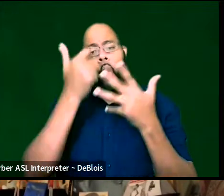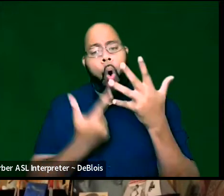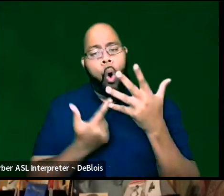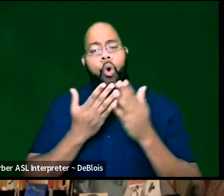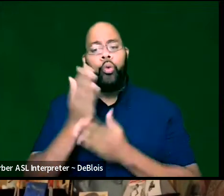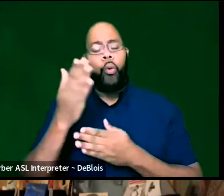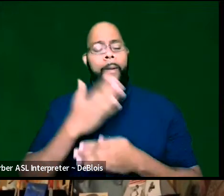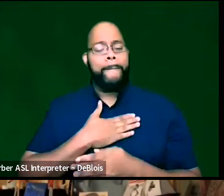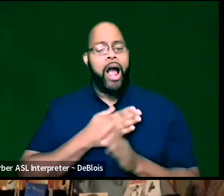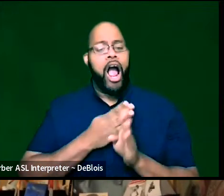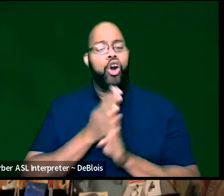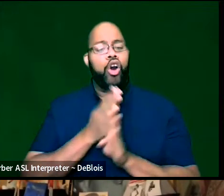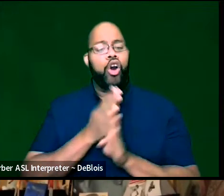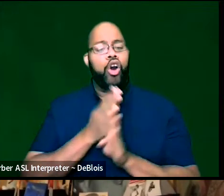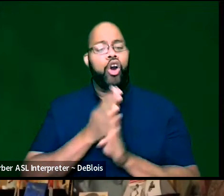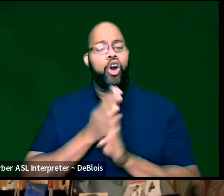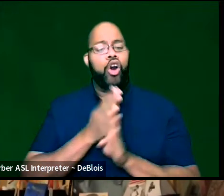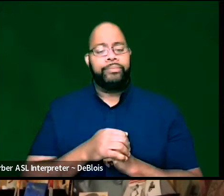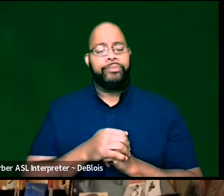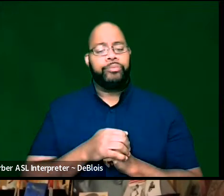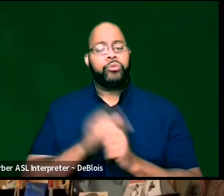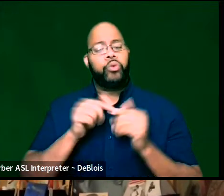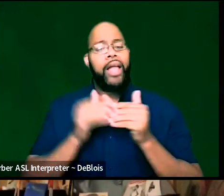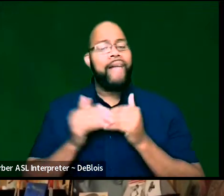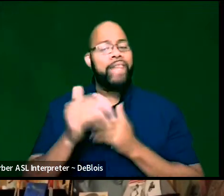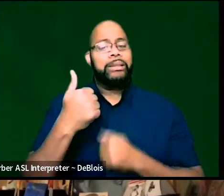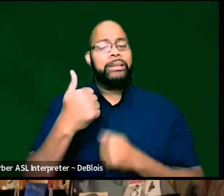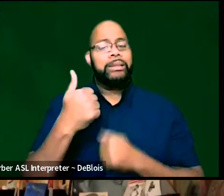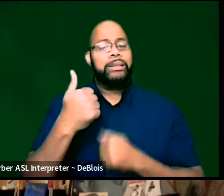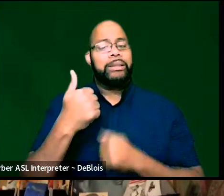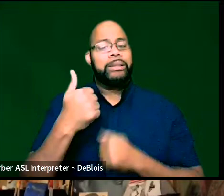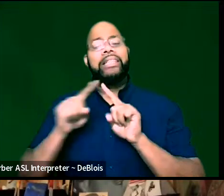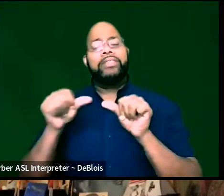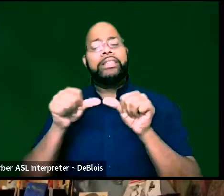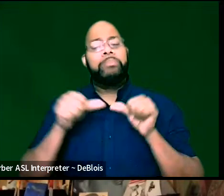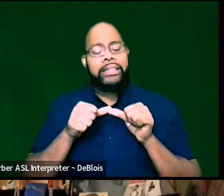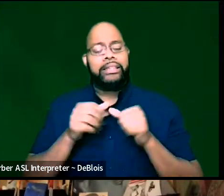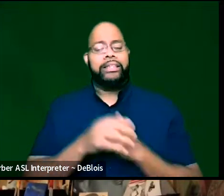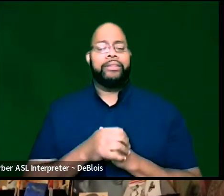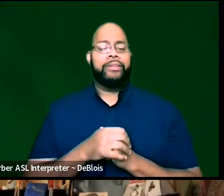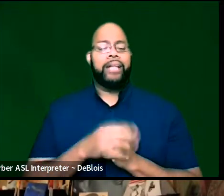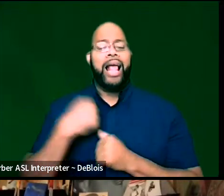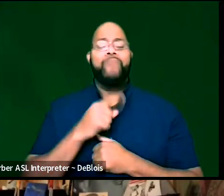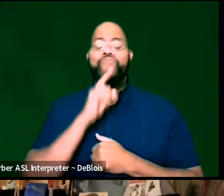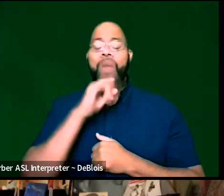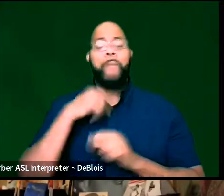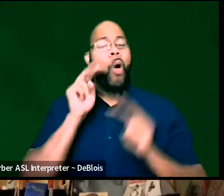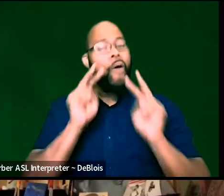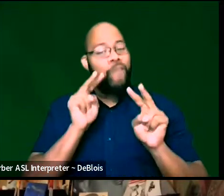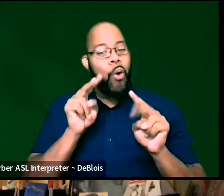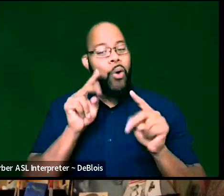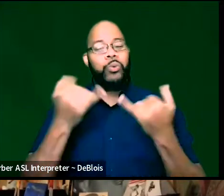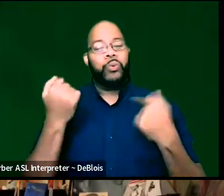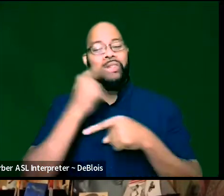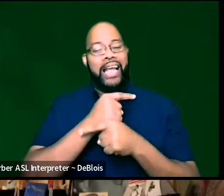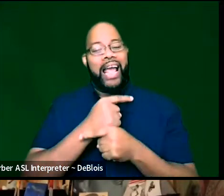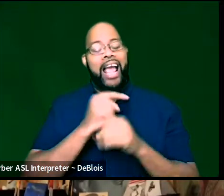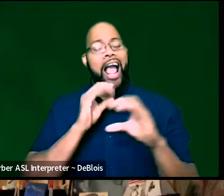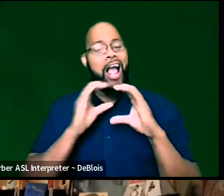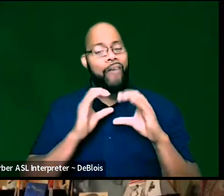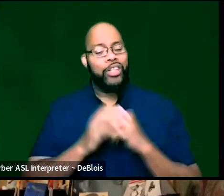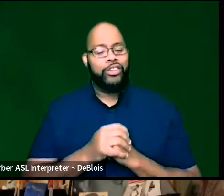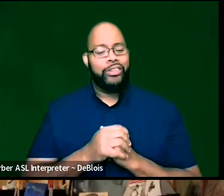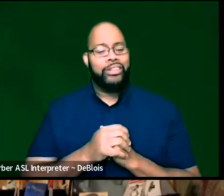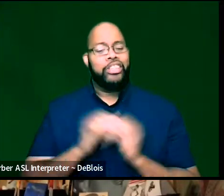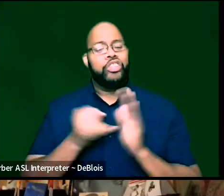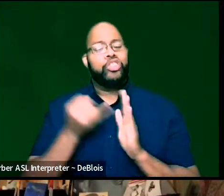throughout my career to advance myself in different spaces and places. And I'm really looking forward to today's conversation